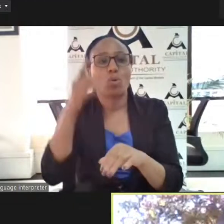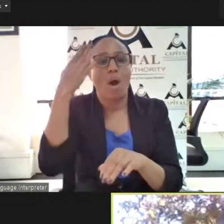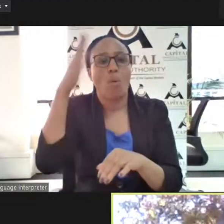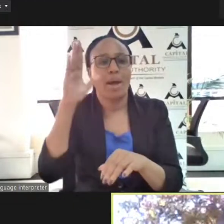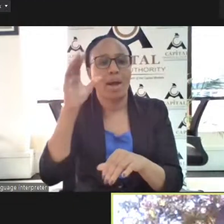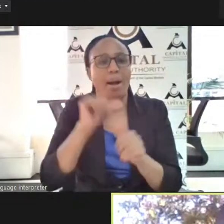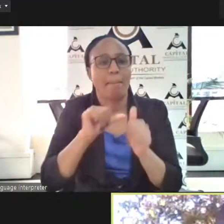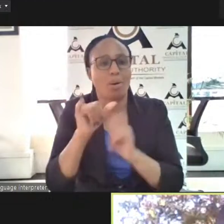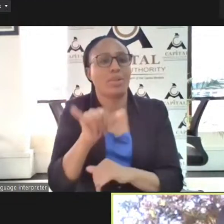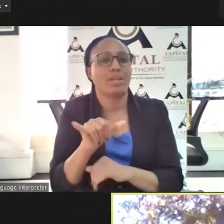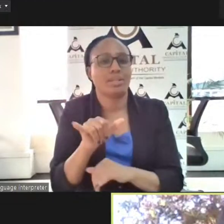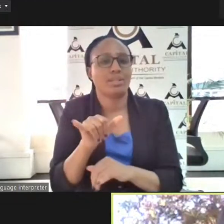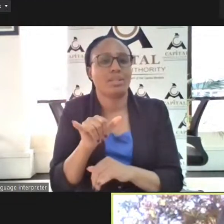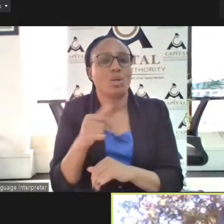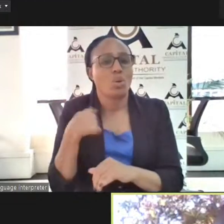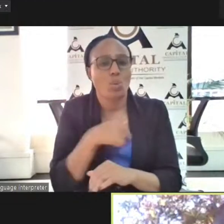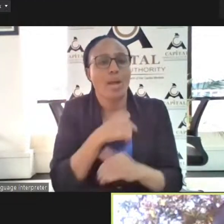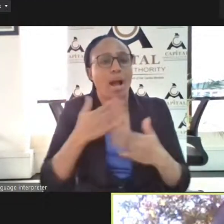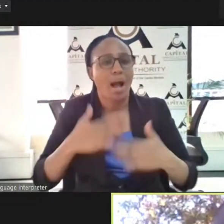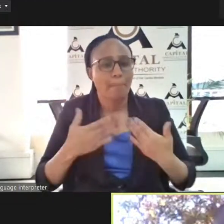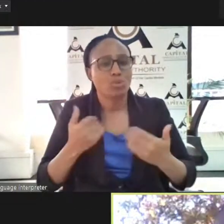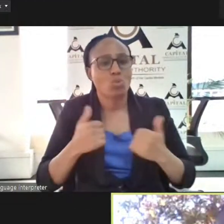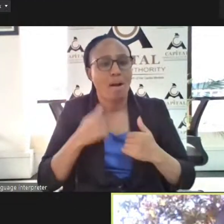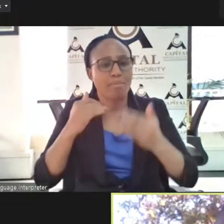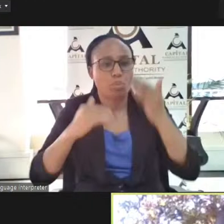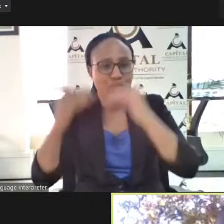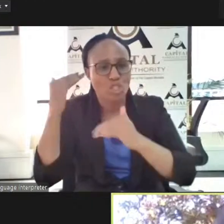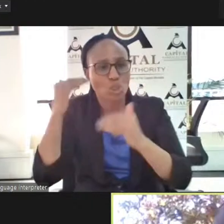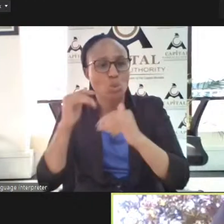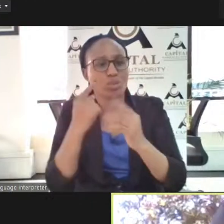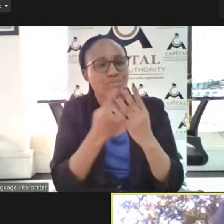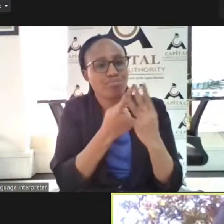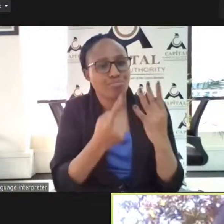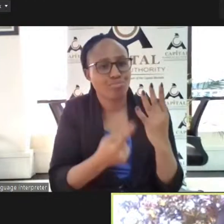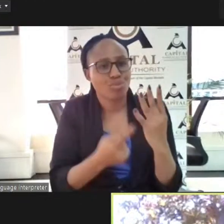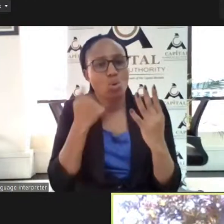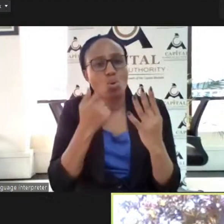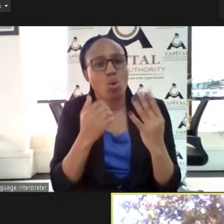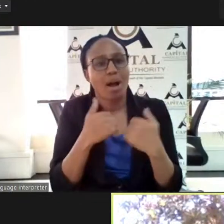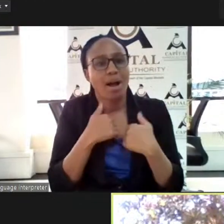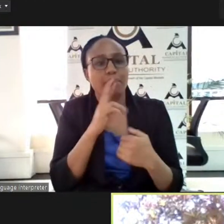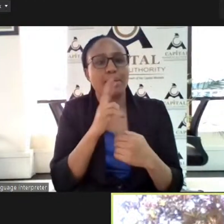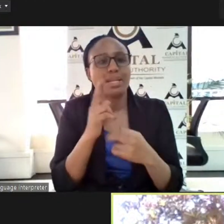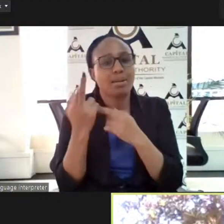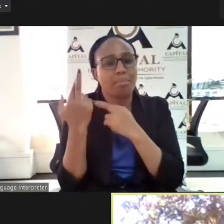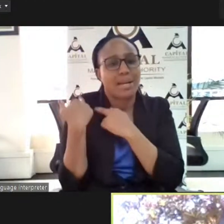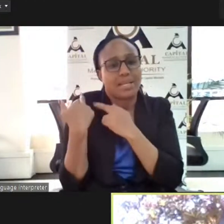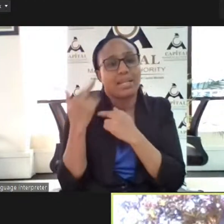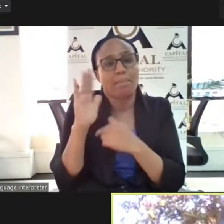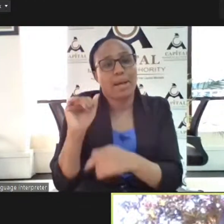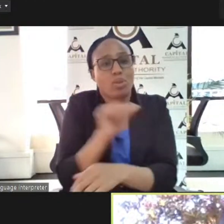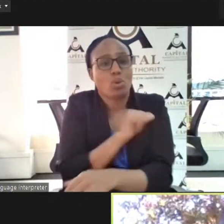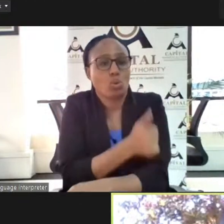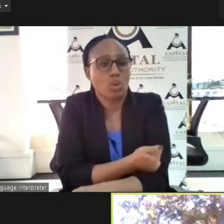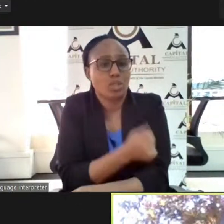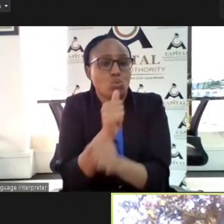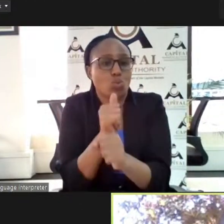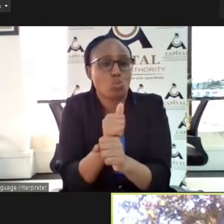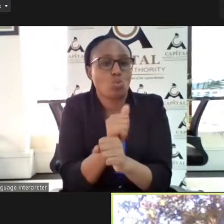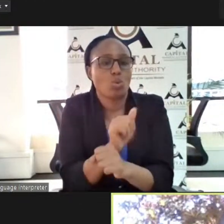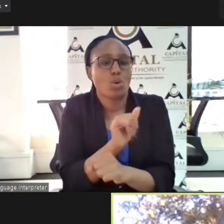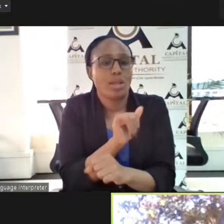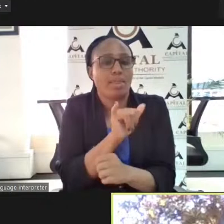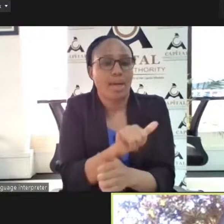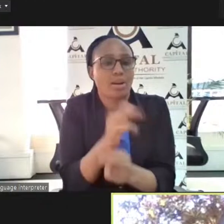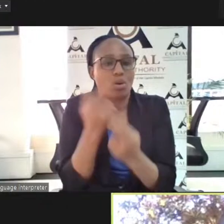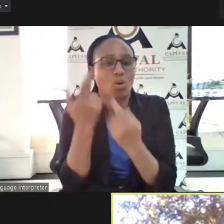happy to have these professionals who, on a day-to-day basis, have been mandated by the authority to conduct that kind of